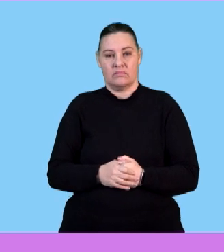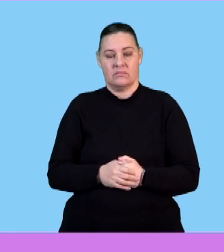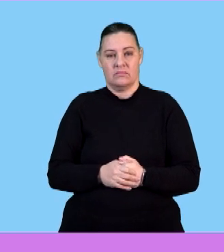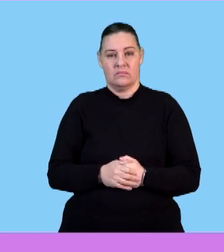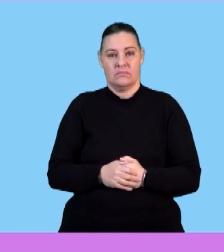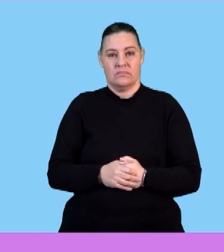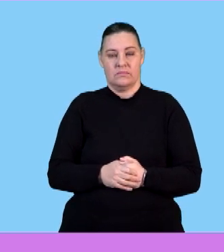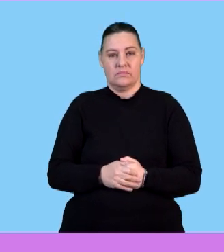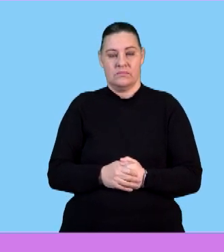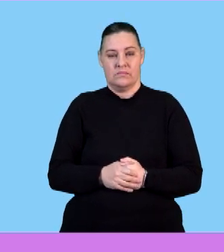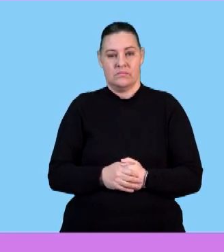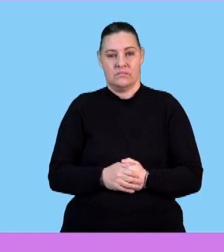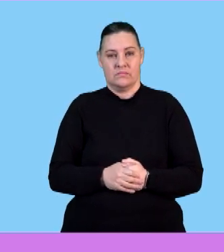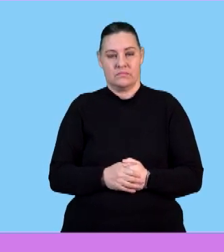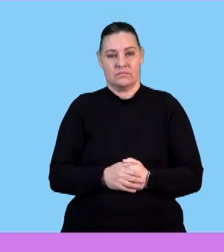Excluding